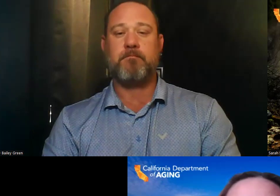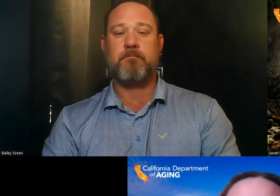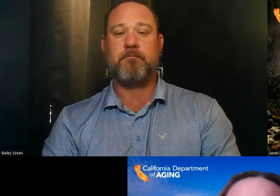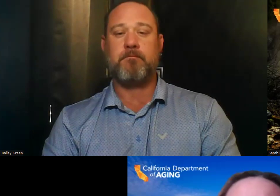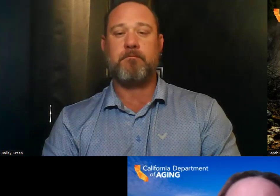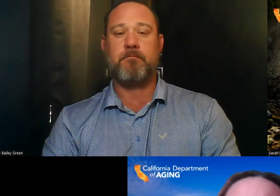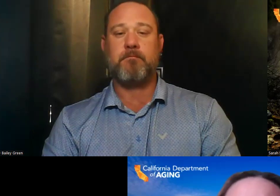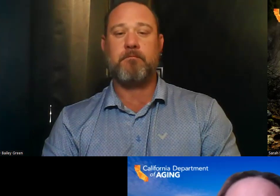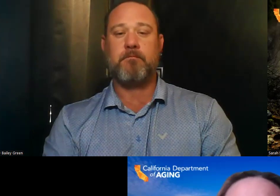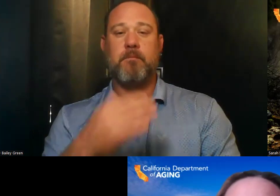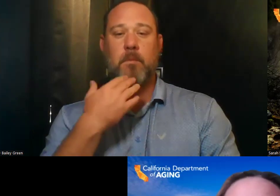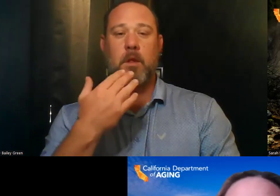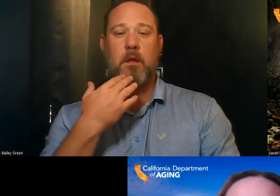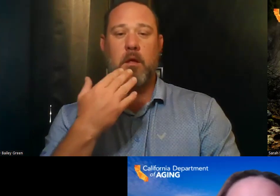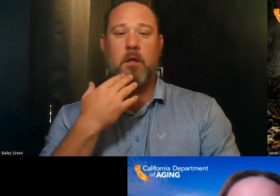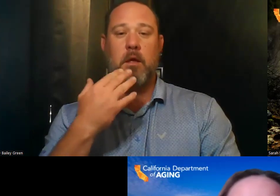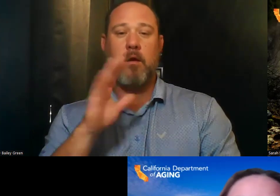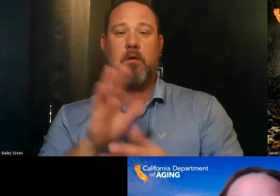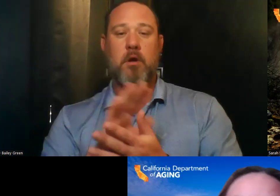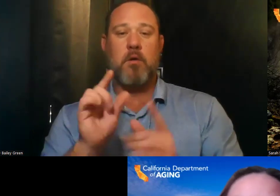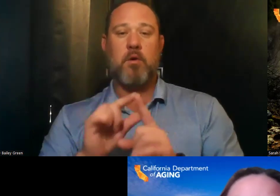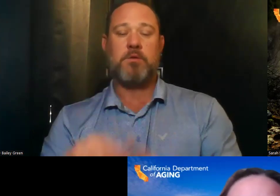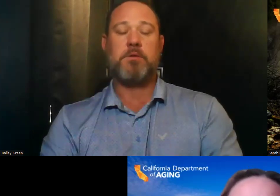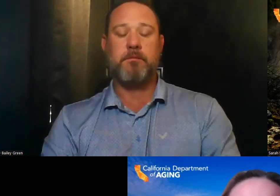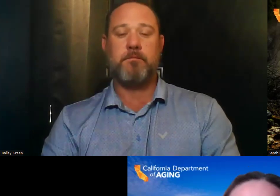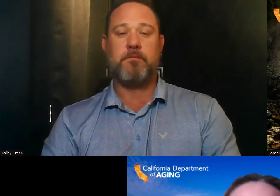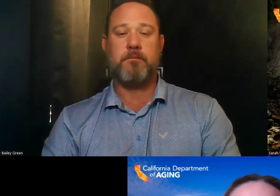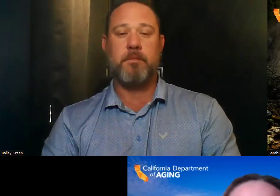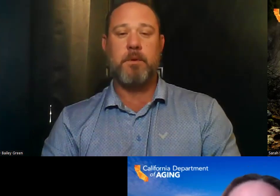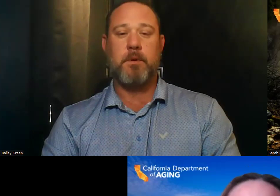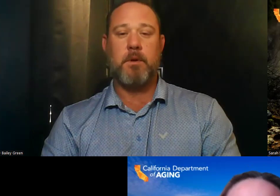All right. Thank you all for your kind words.